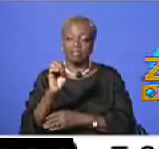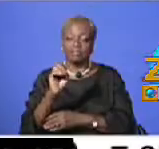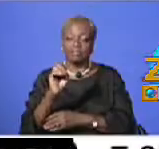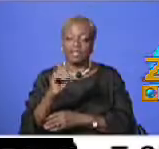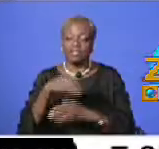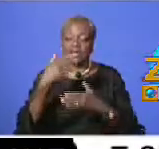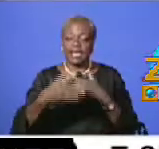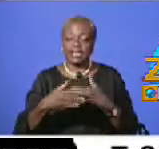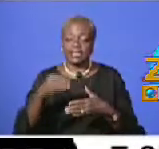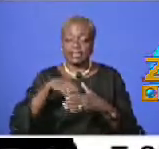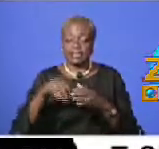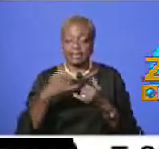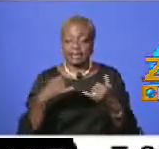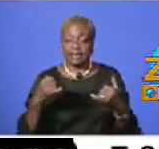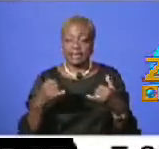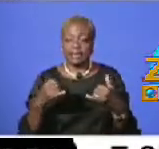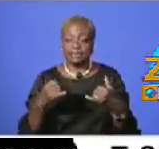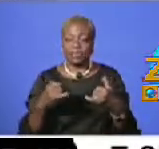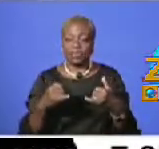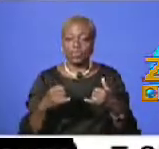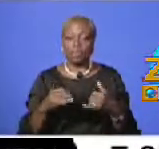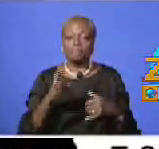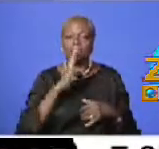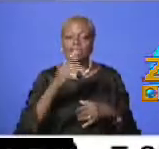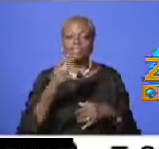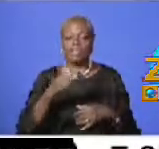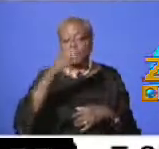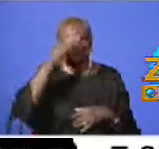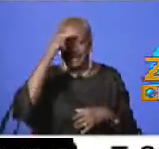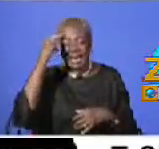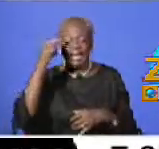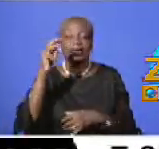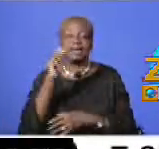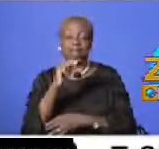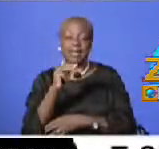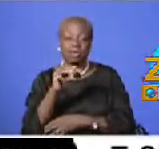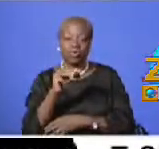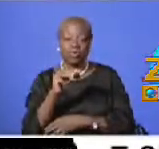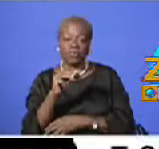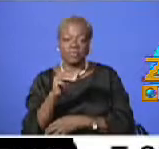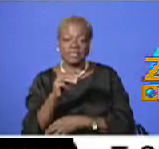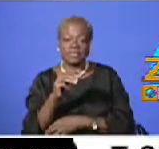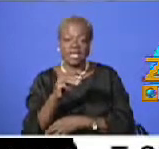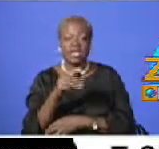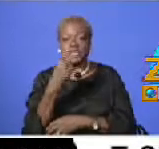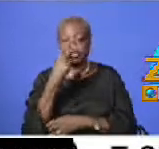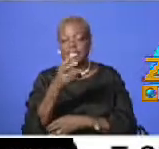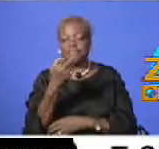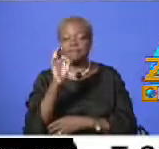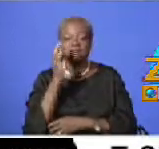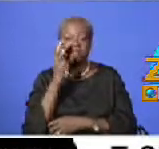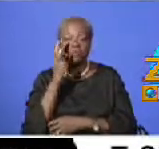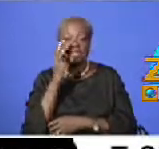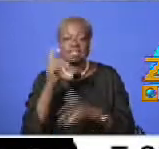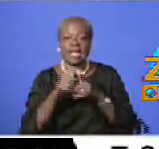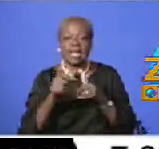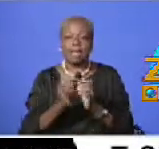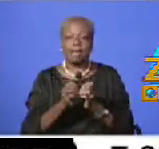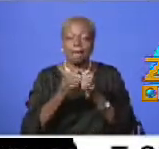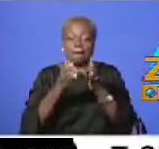in line would be these black mangroves. And so the black mangrove, you see the fruit is a little bit